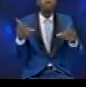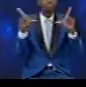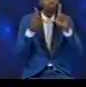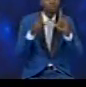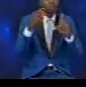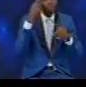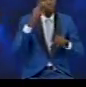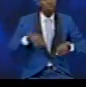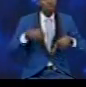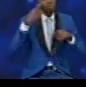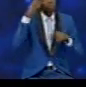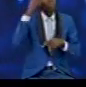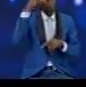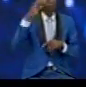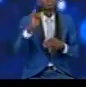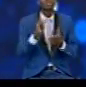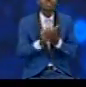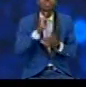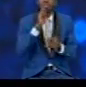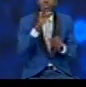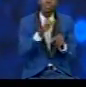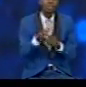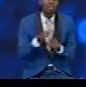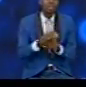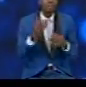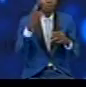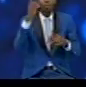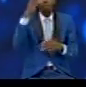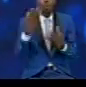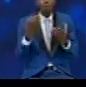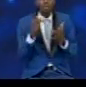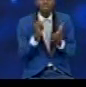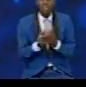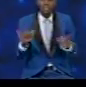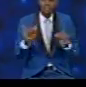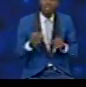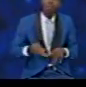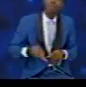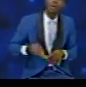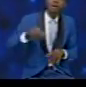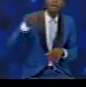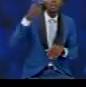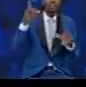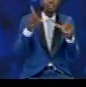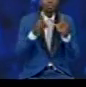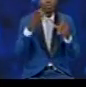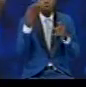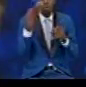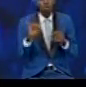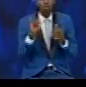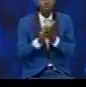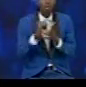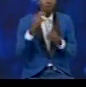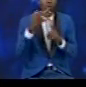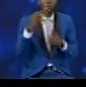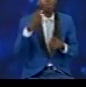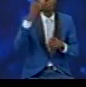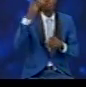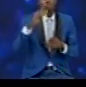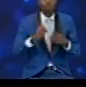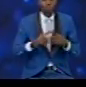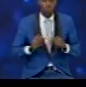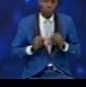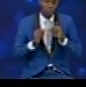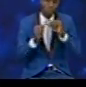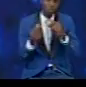God. That's not enough. He wants that high standard of the word of God to be maintained until now